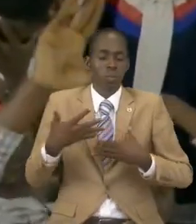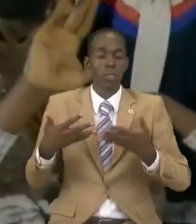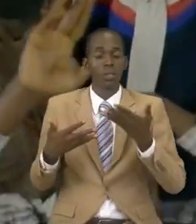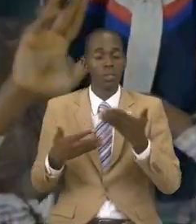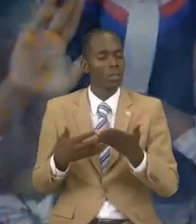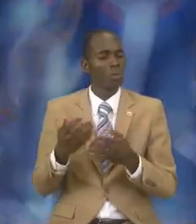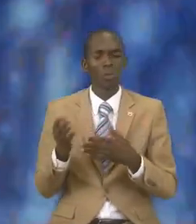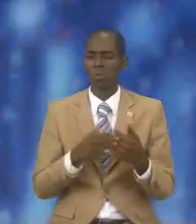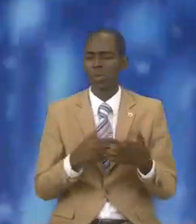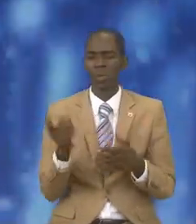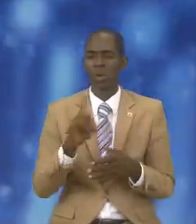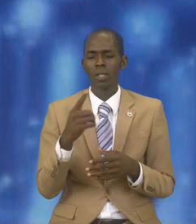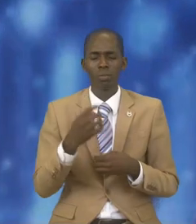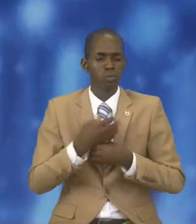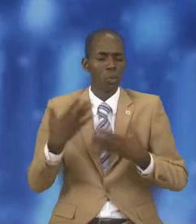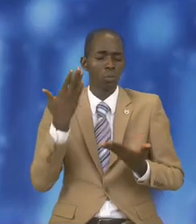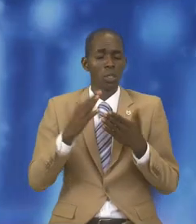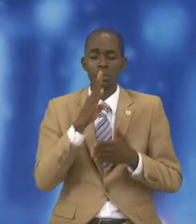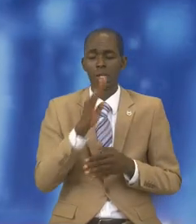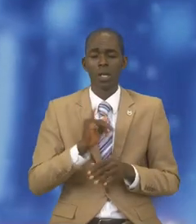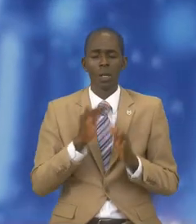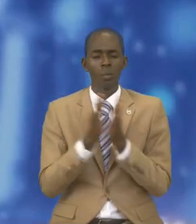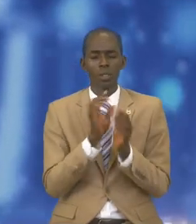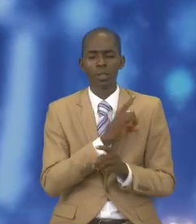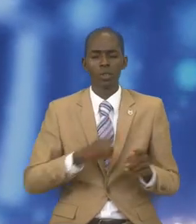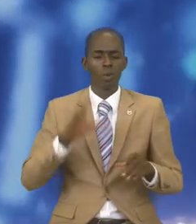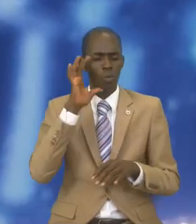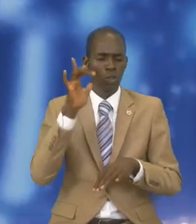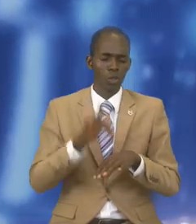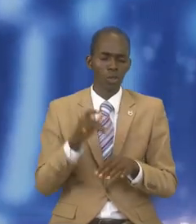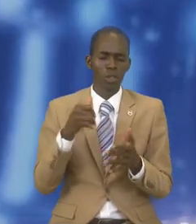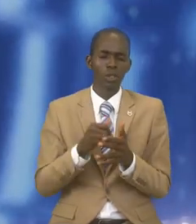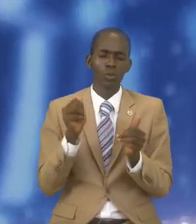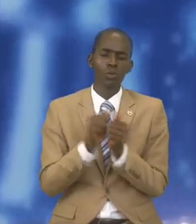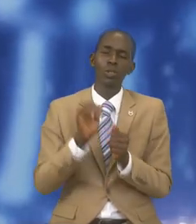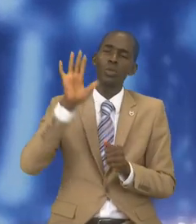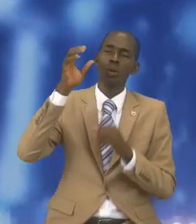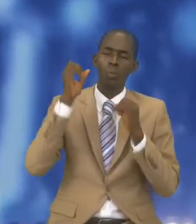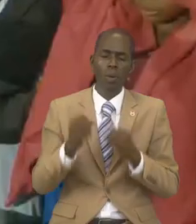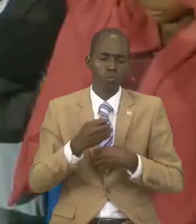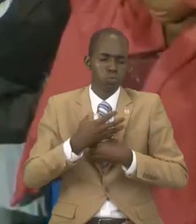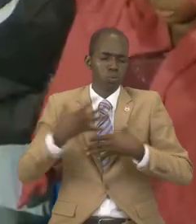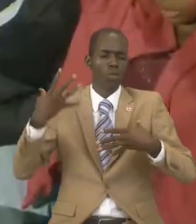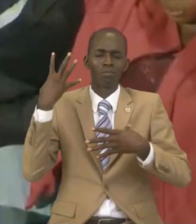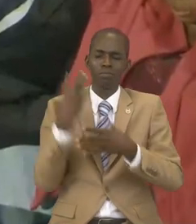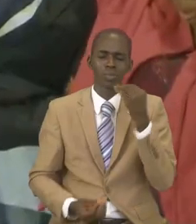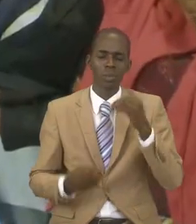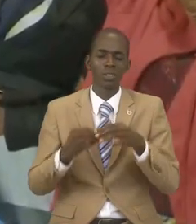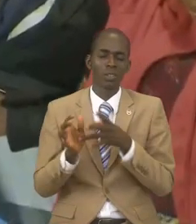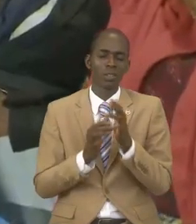wherever the swelling may be, I pray the Lord will touch you with his power. Swelling, come out in Jesus'